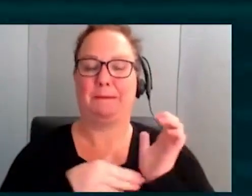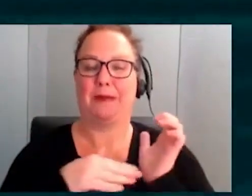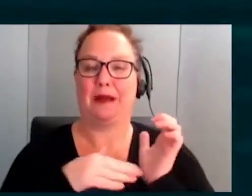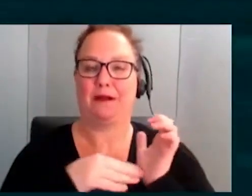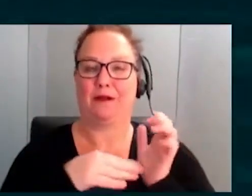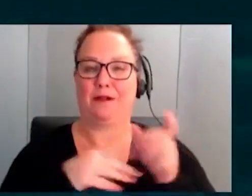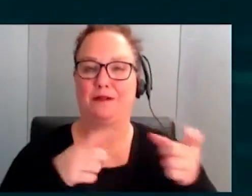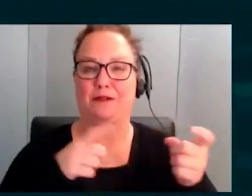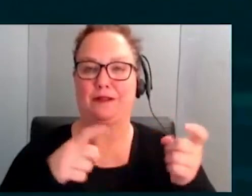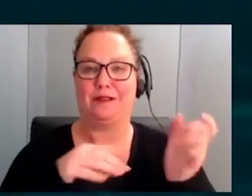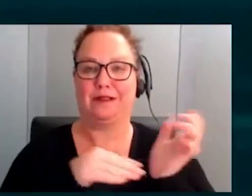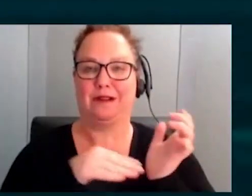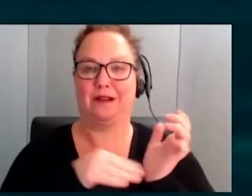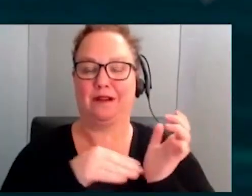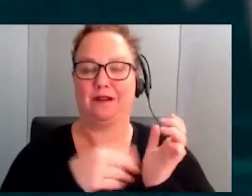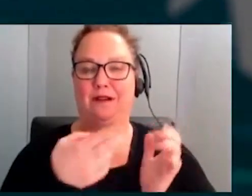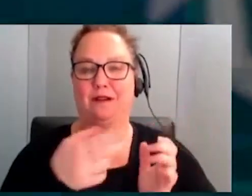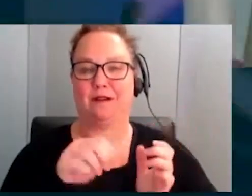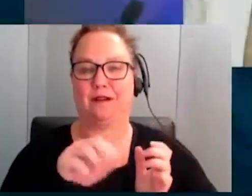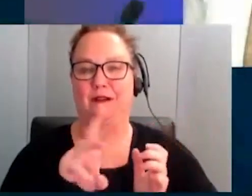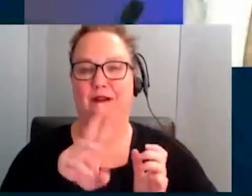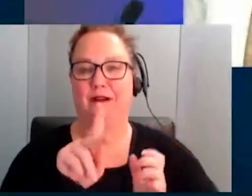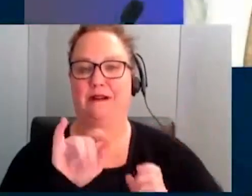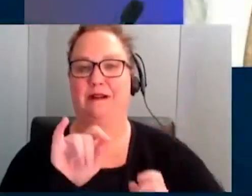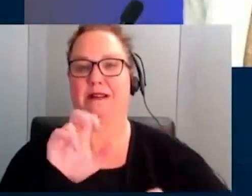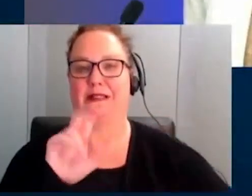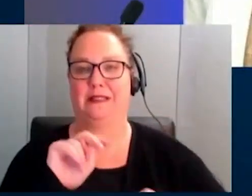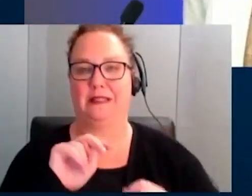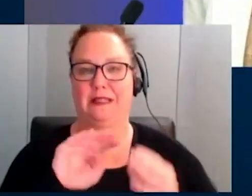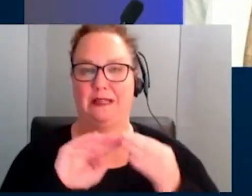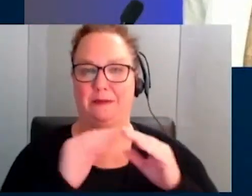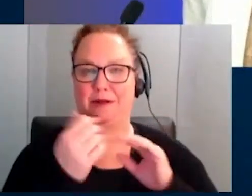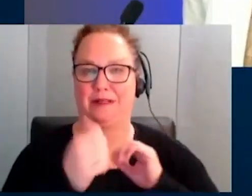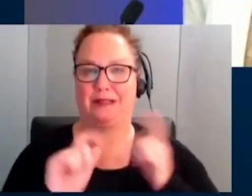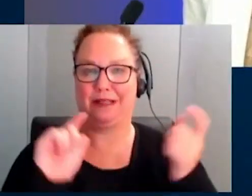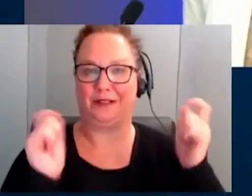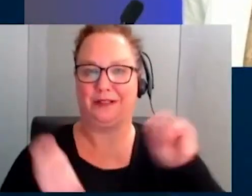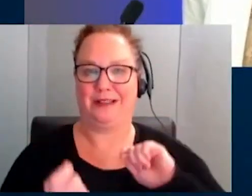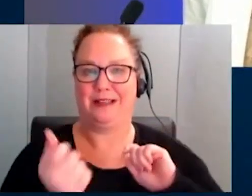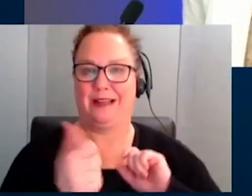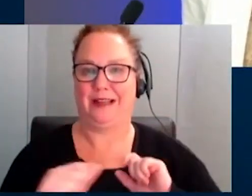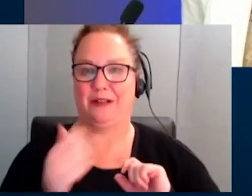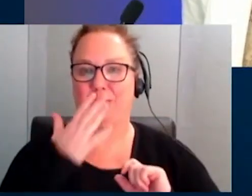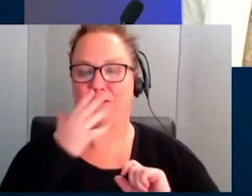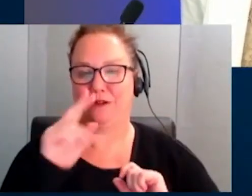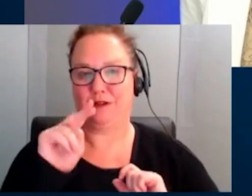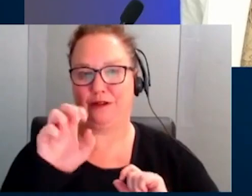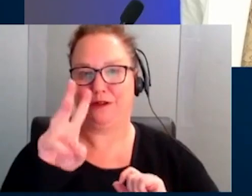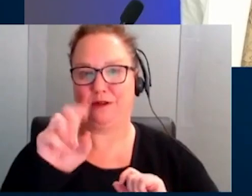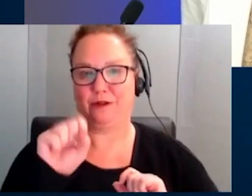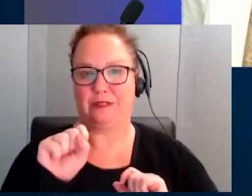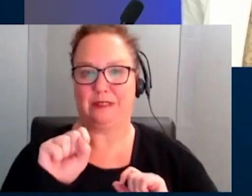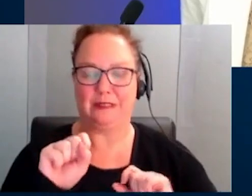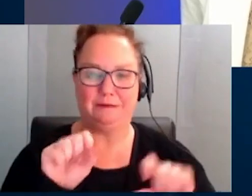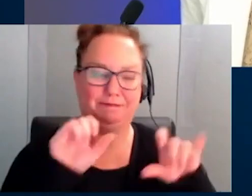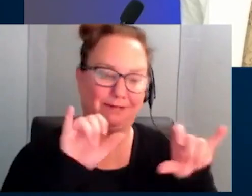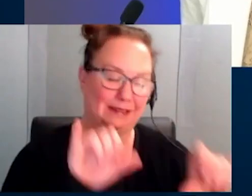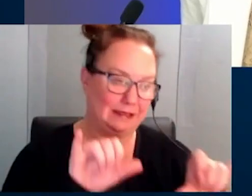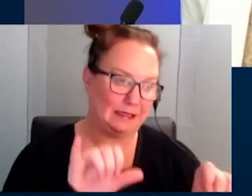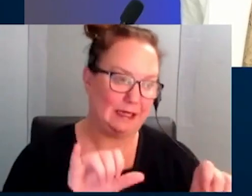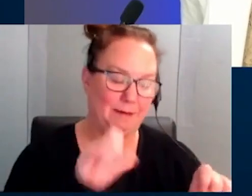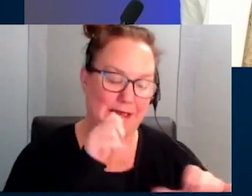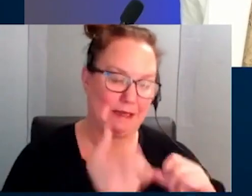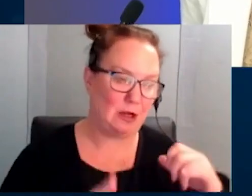Dana Hawkinson, joins us with the numbers. Any changes? Any good news? It's about the same. I guess that's good news, is that it's not going up.